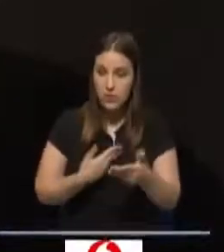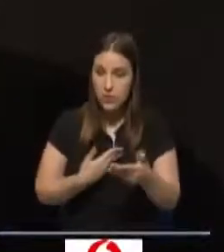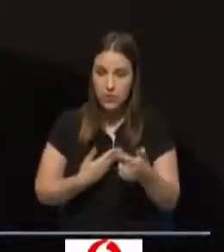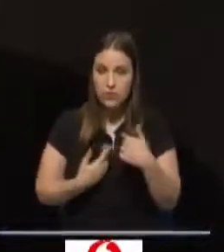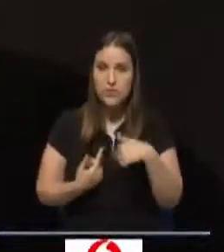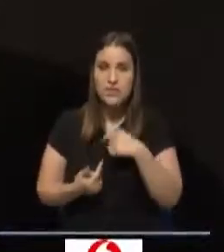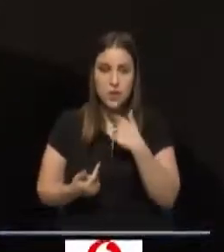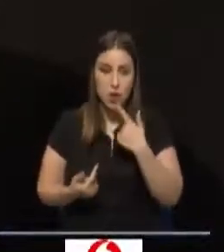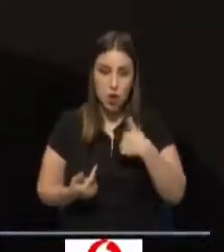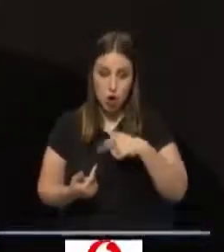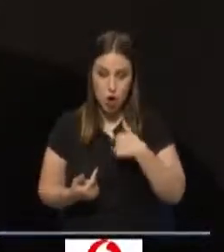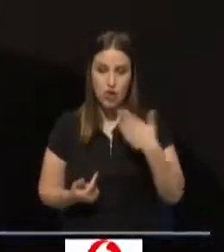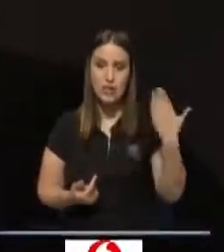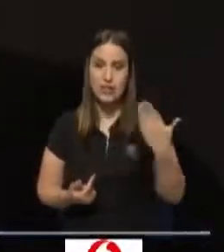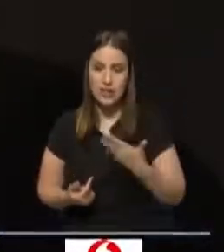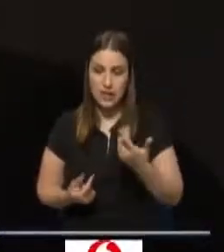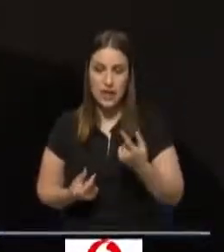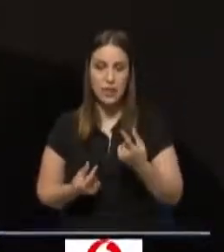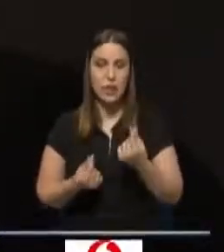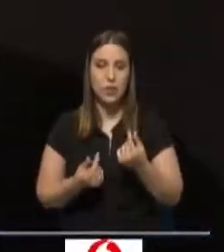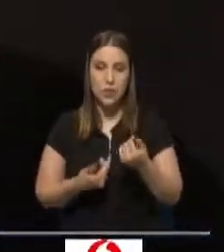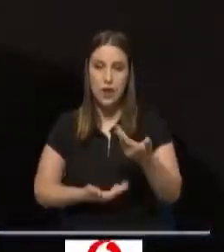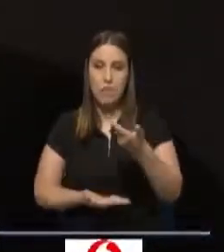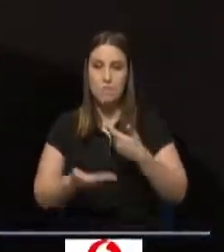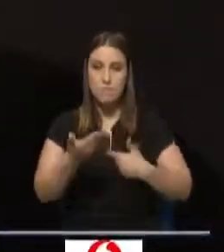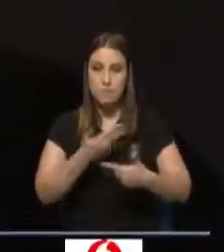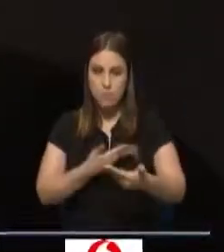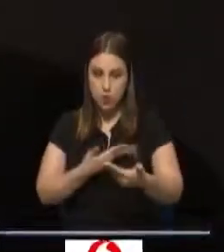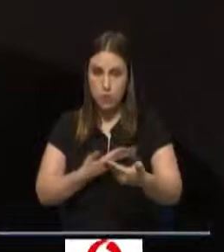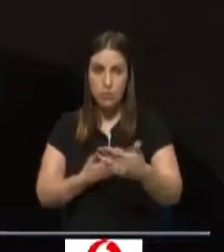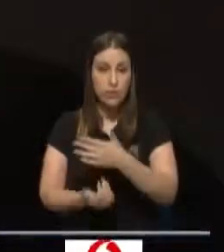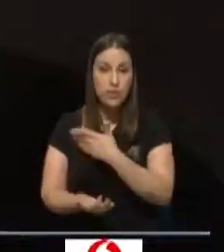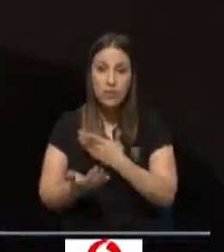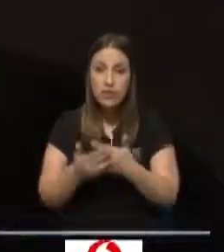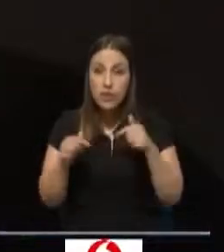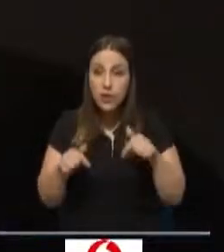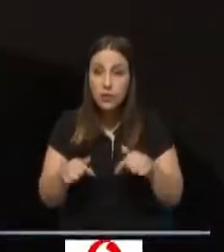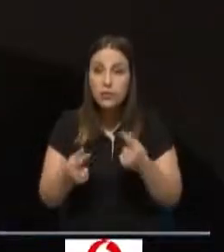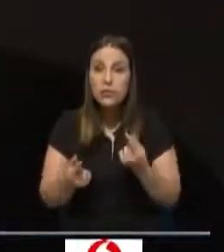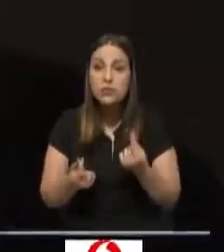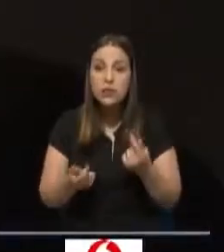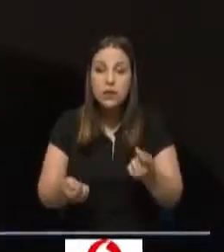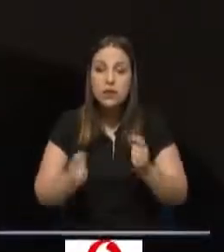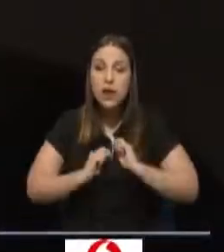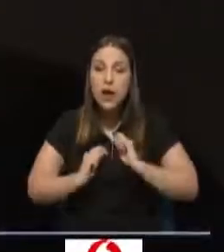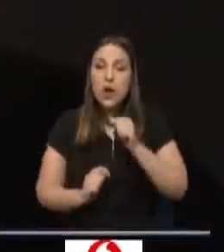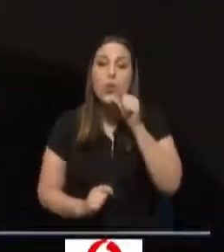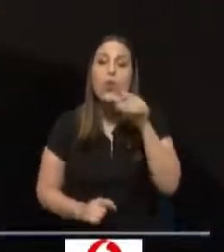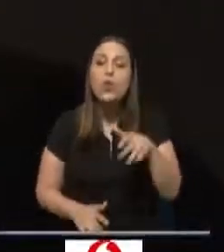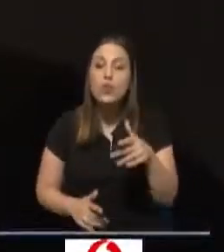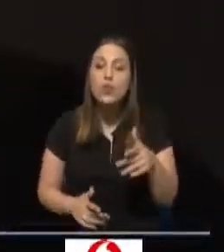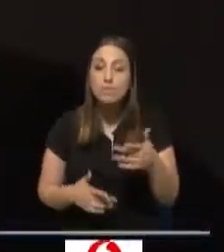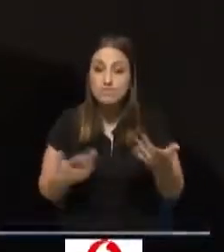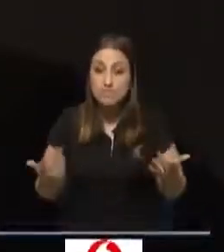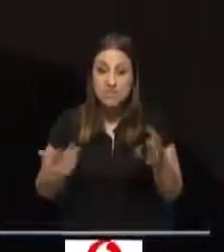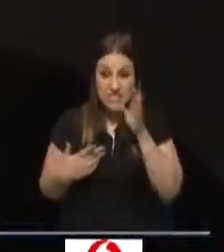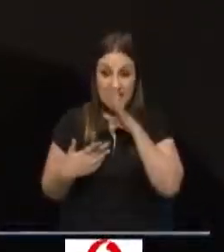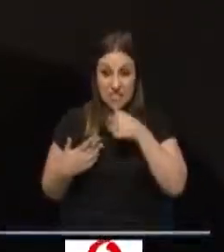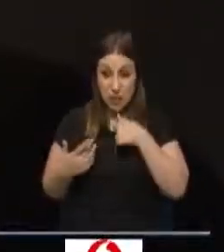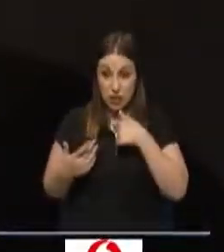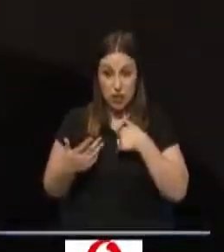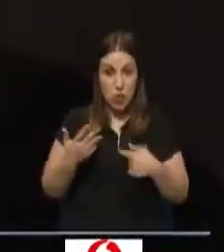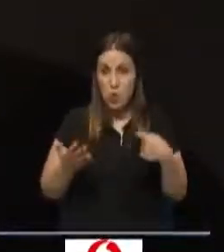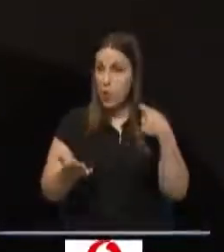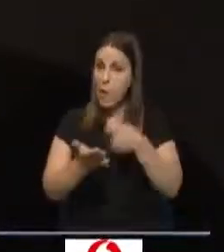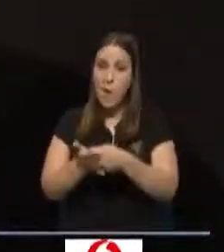see that it was established that we had the right to be reimbursed for our costs, but we haven't seen a penny